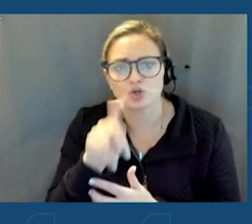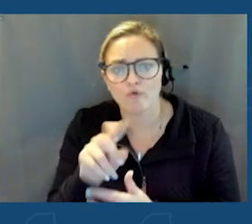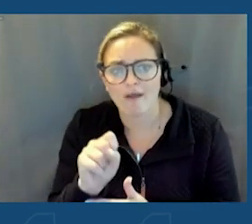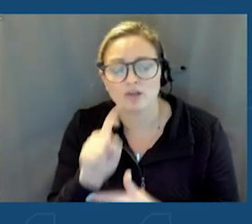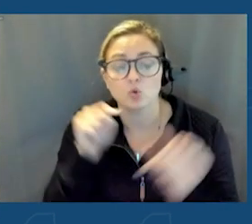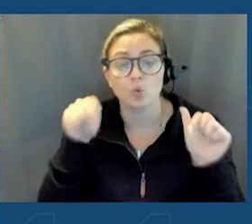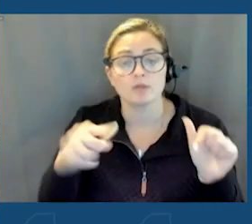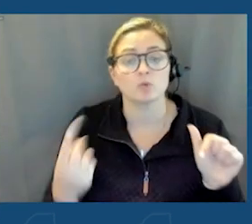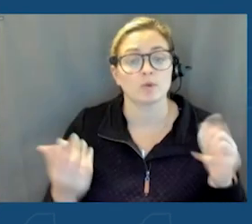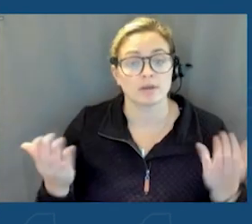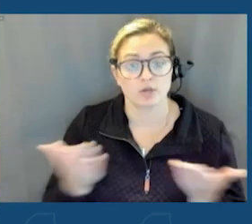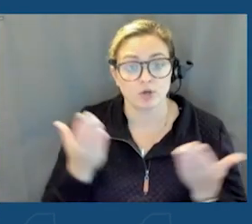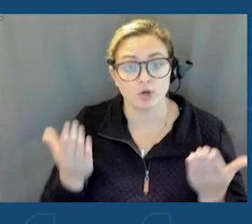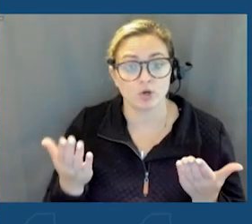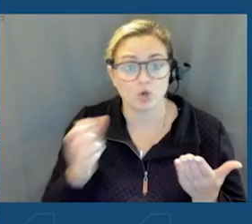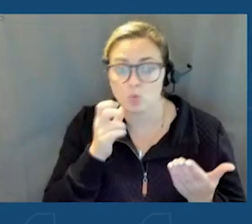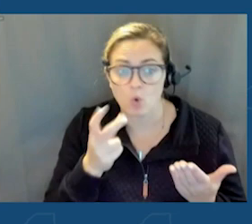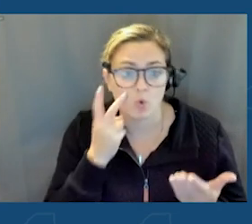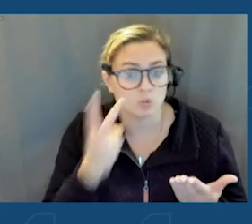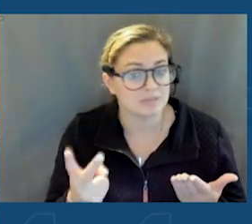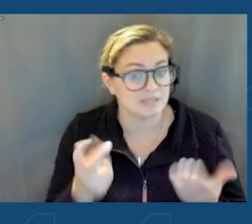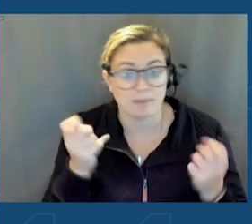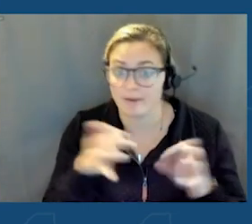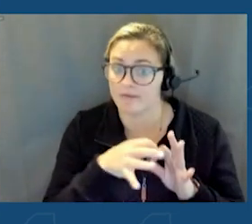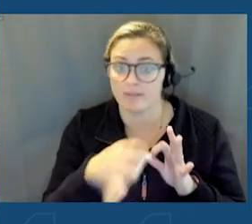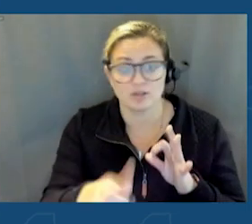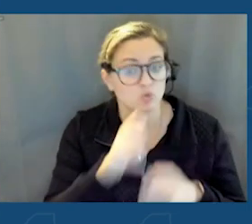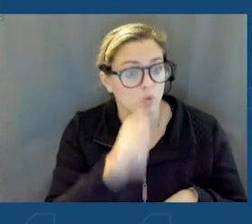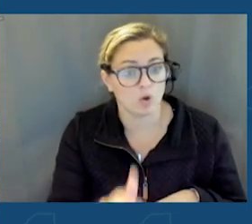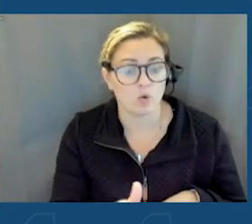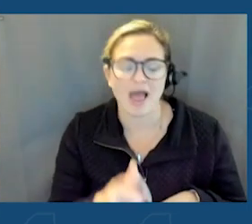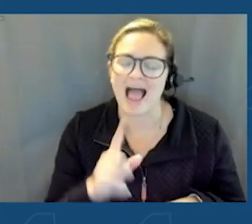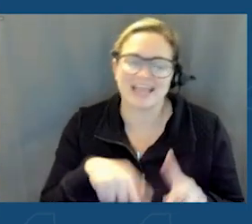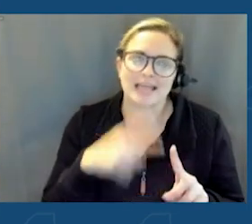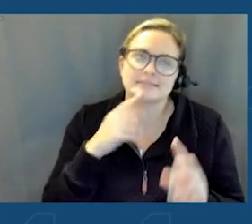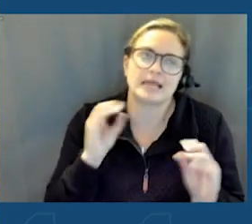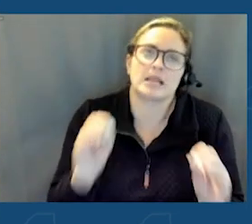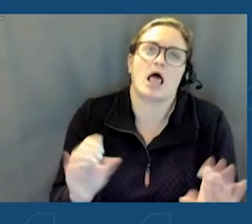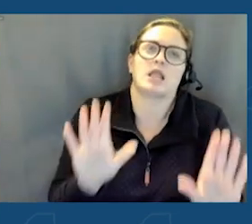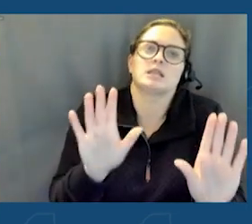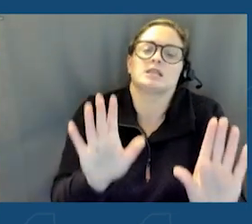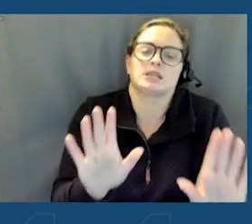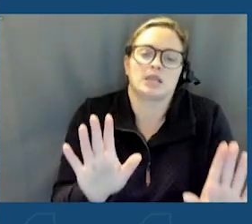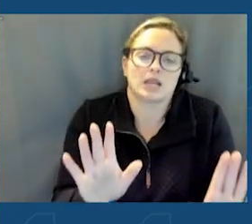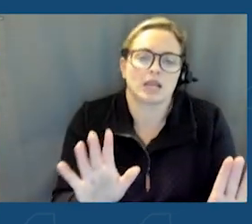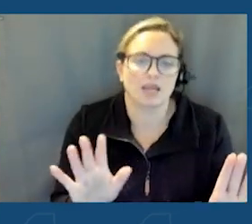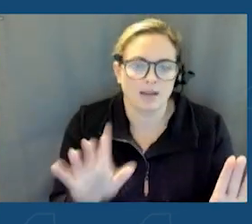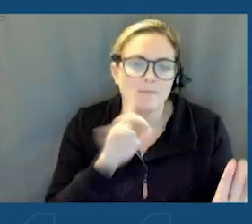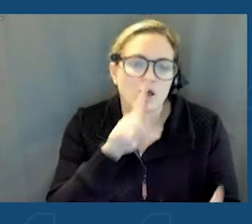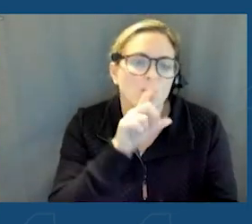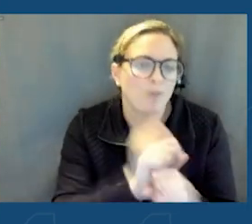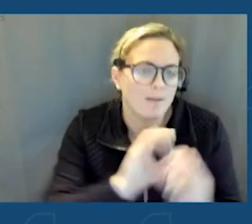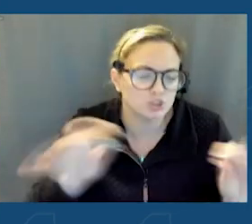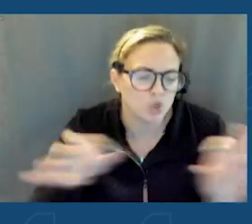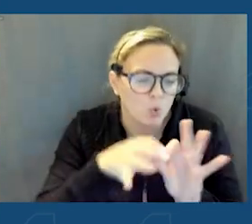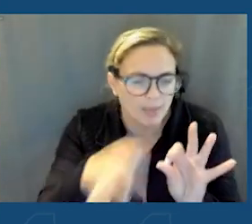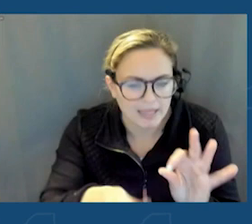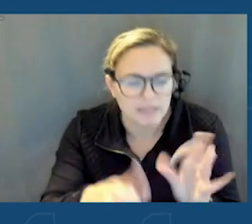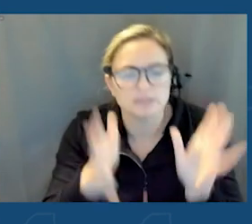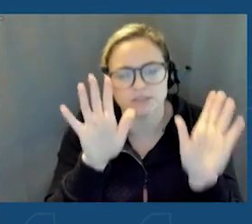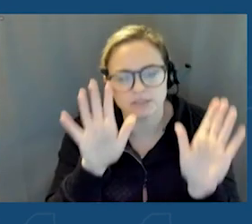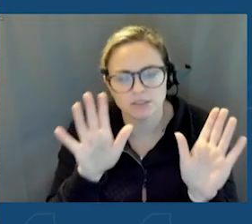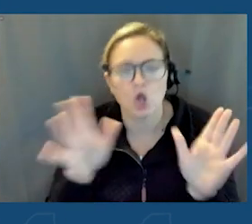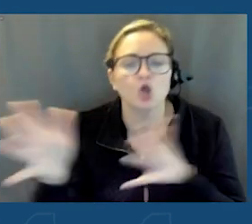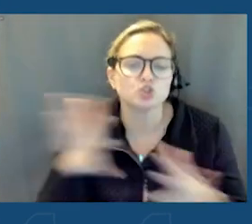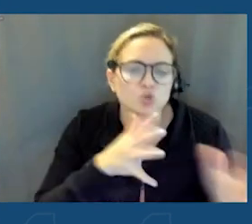track, you're not going to see many delays. I can't say none. Okay, I'm going to get out there and say I'm not going to guarantee no delays. There's storms